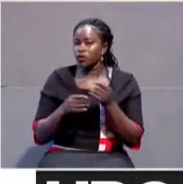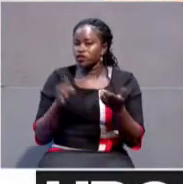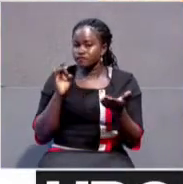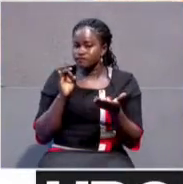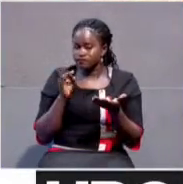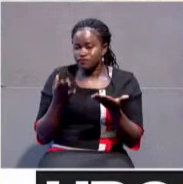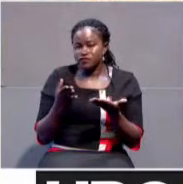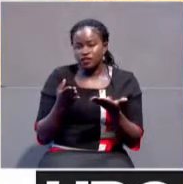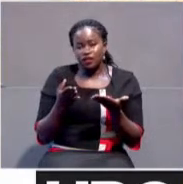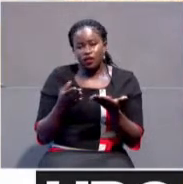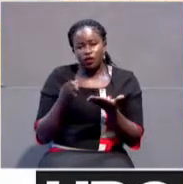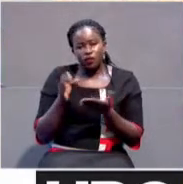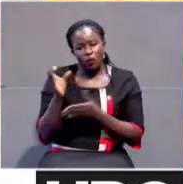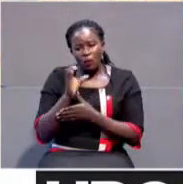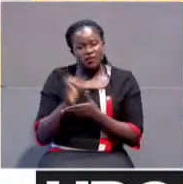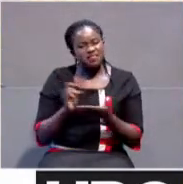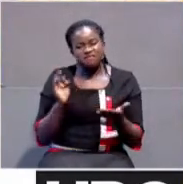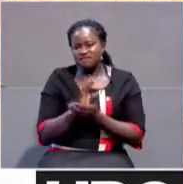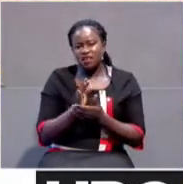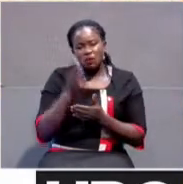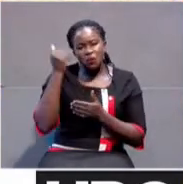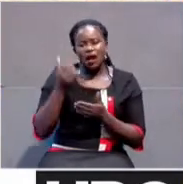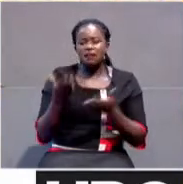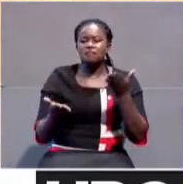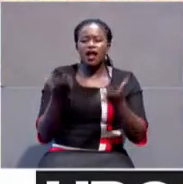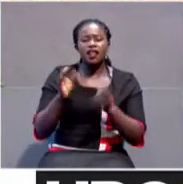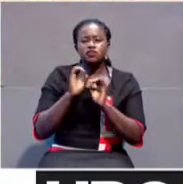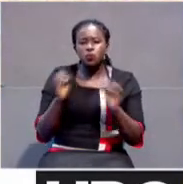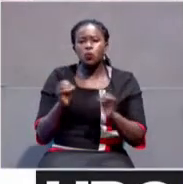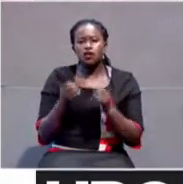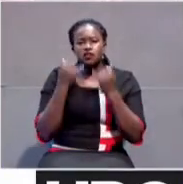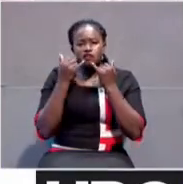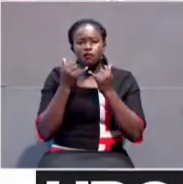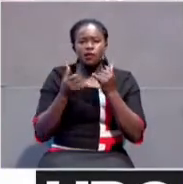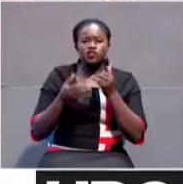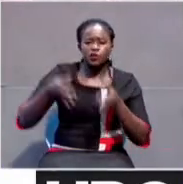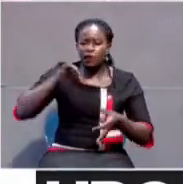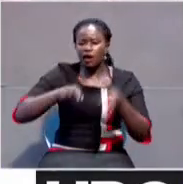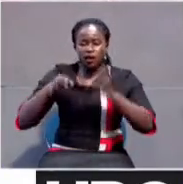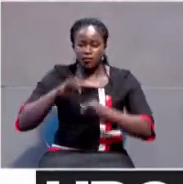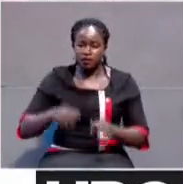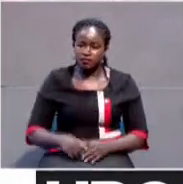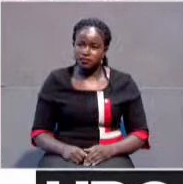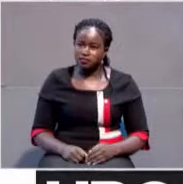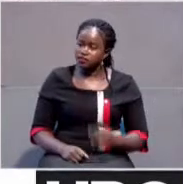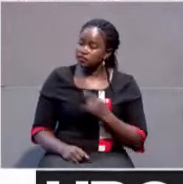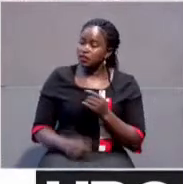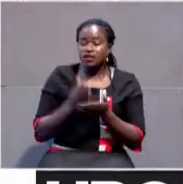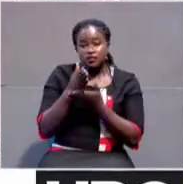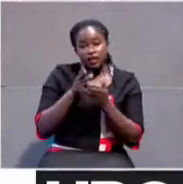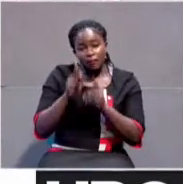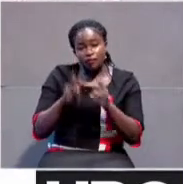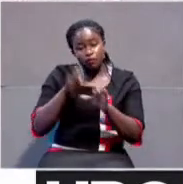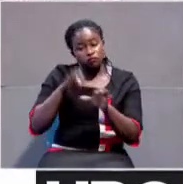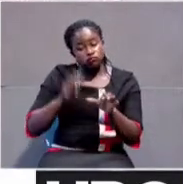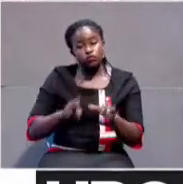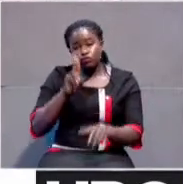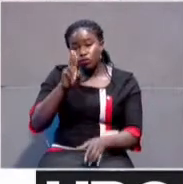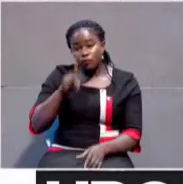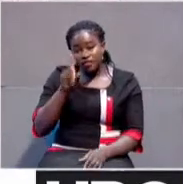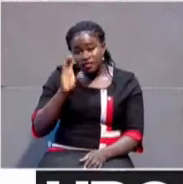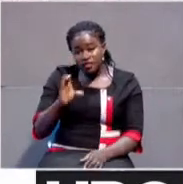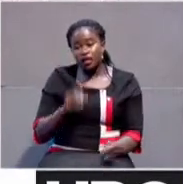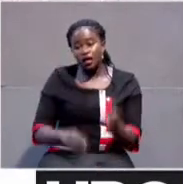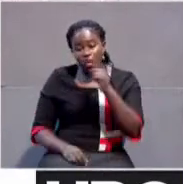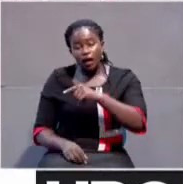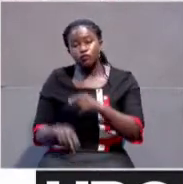the committee, citing unbalanced and concocted information. The people who left the UPC came to